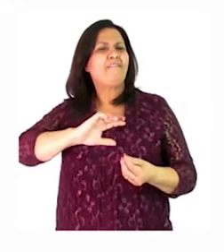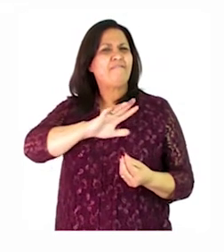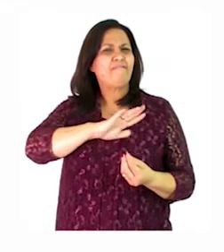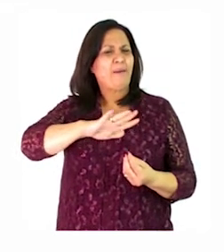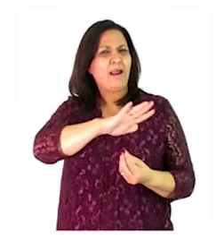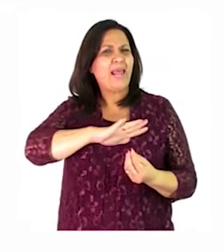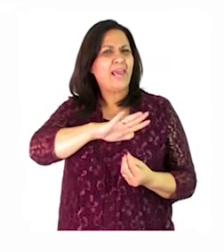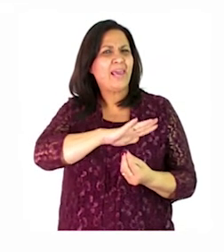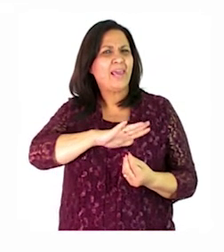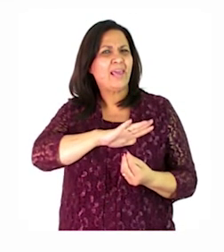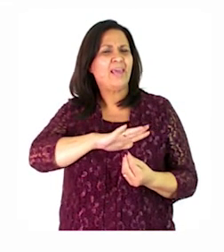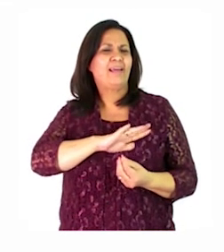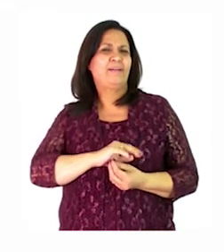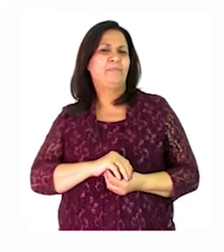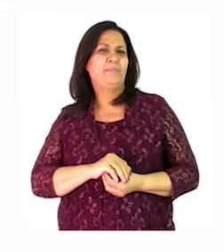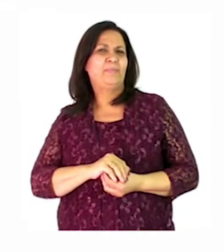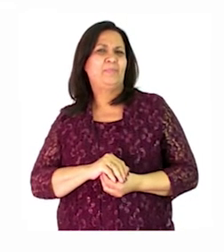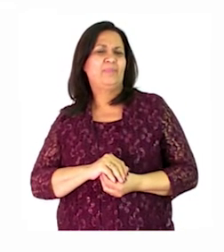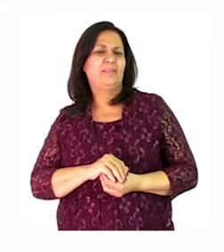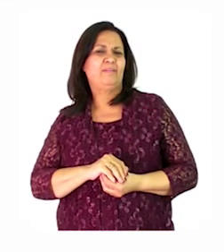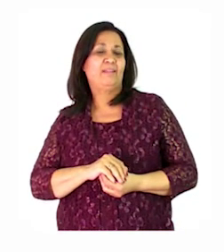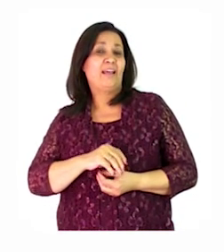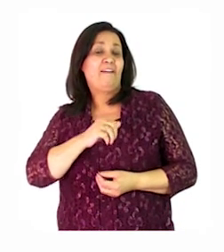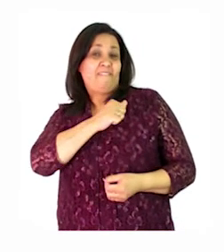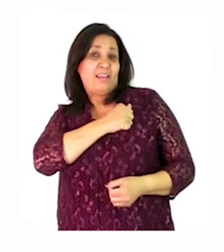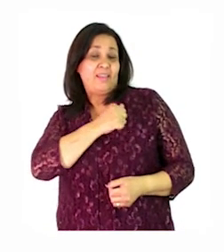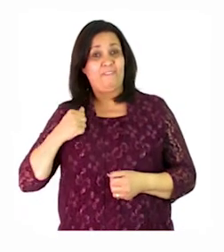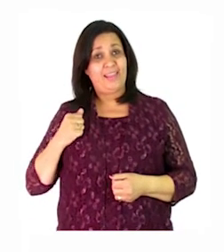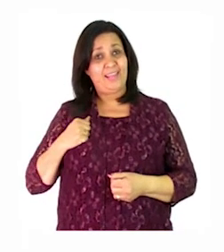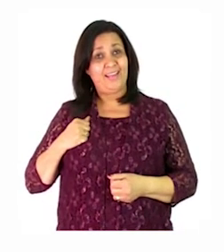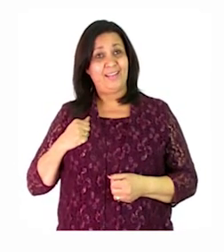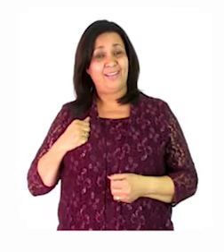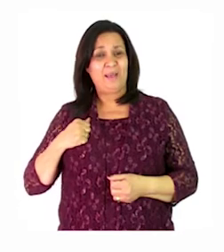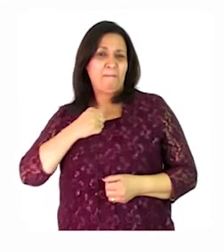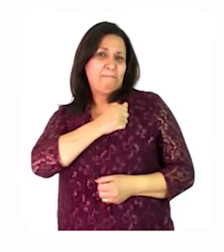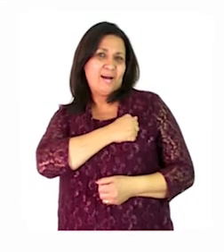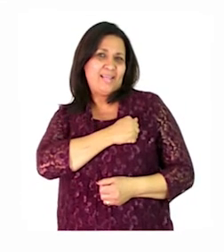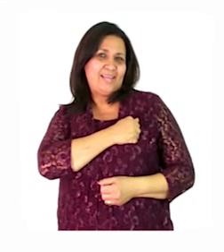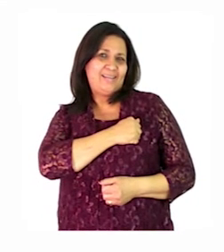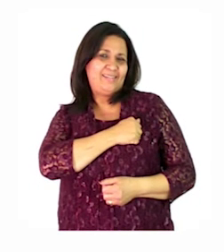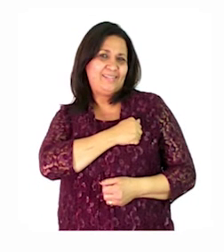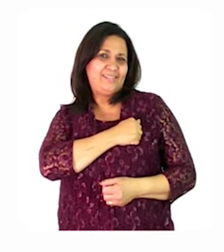home, like father, mother,